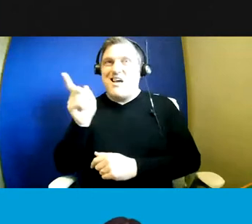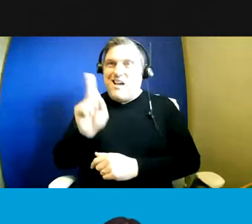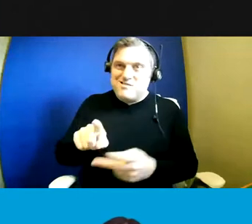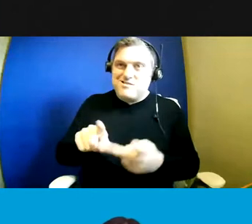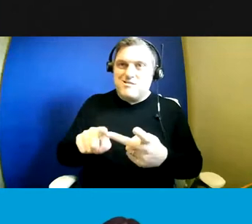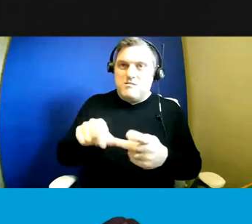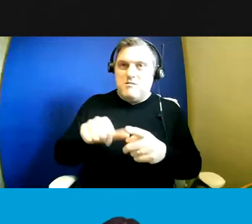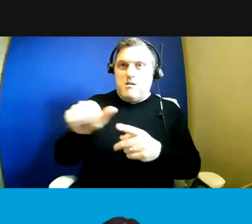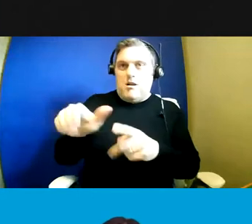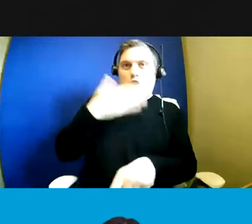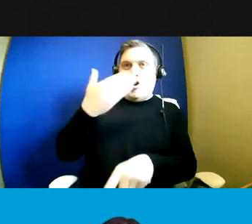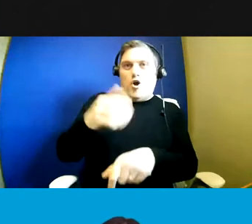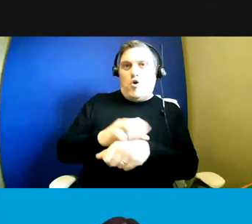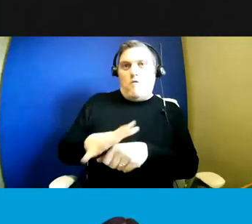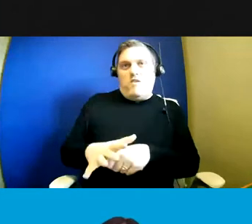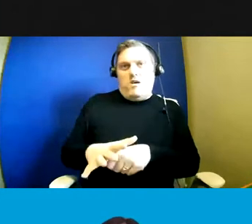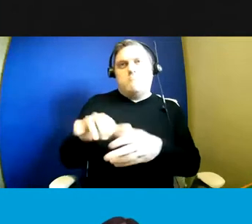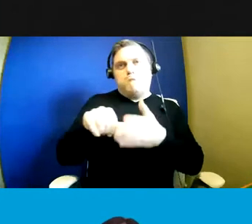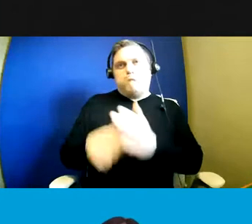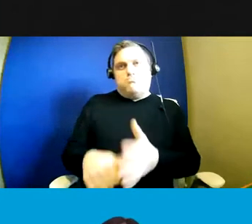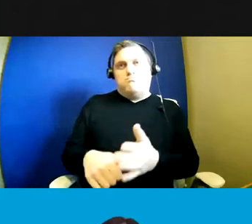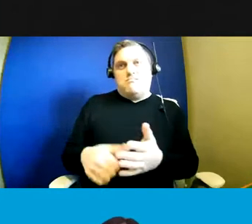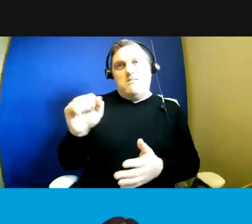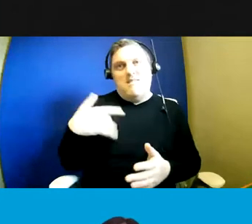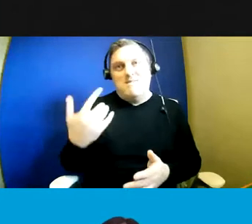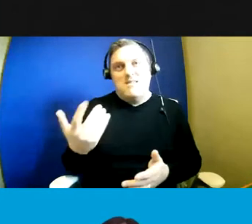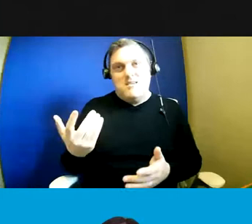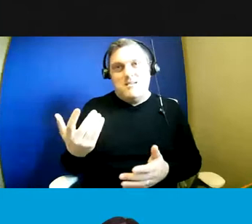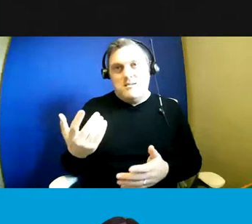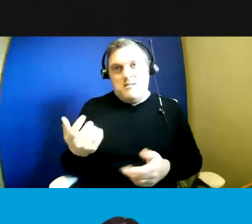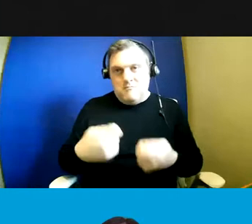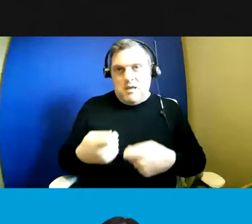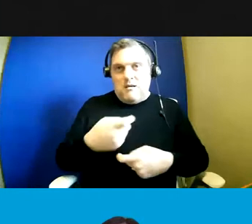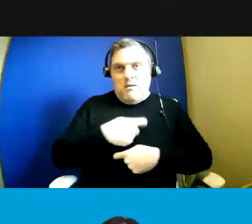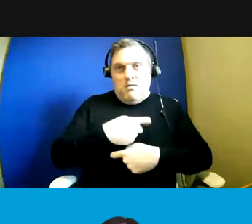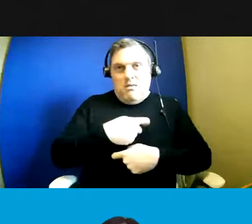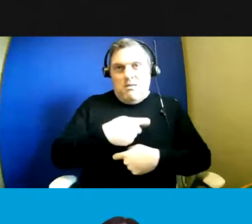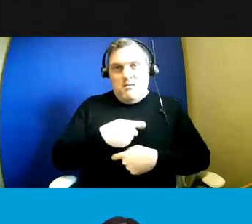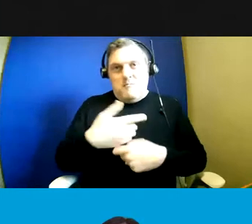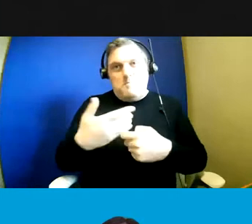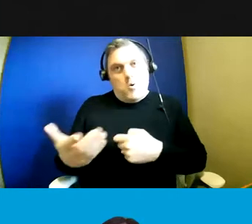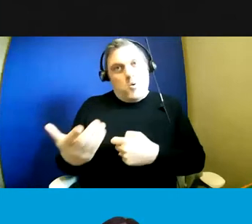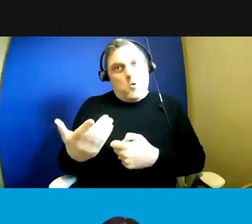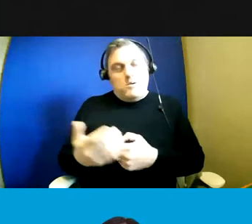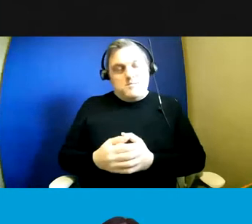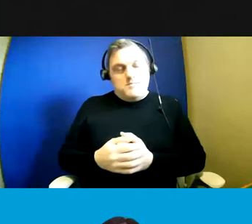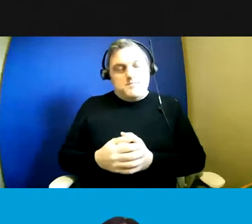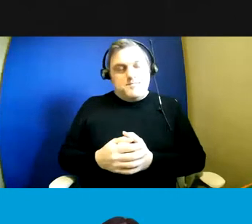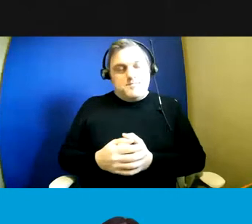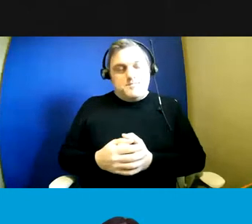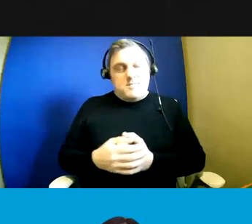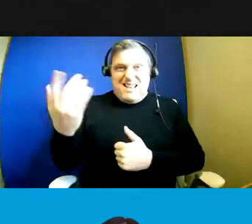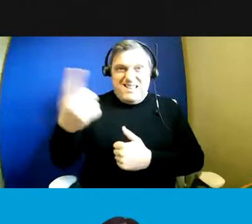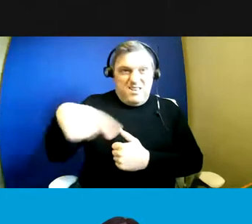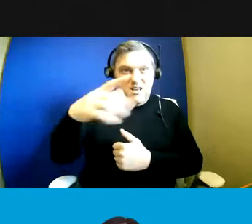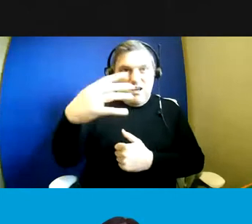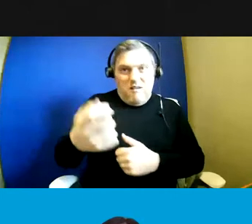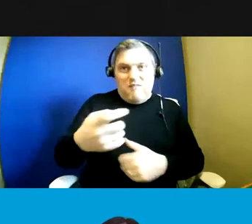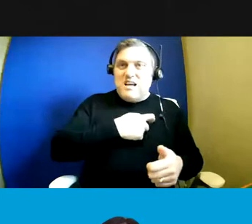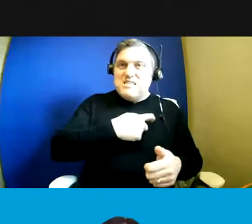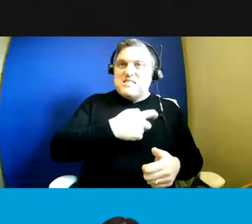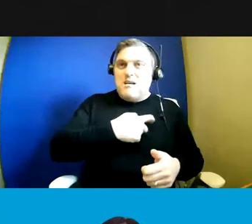syndrome, that really makes life hard and can cause anxiety. So for anybody with anxiety related